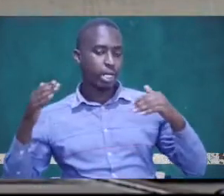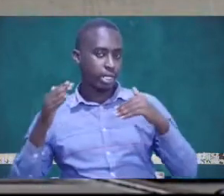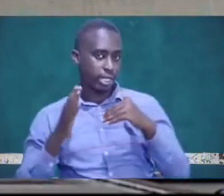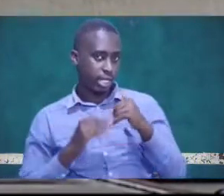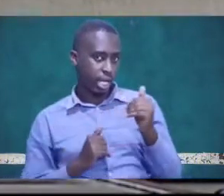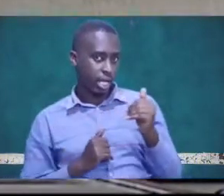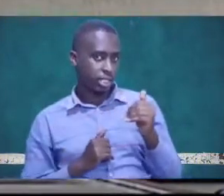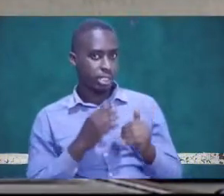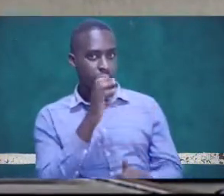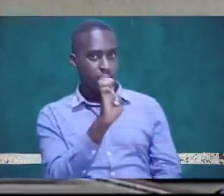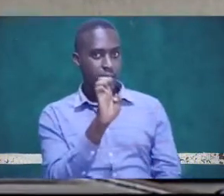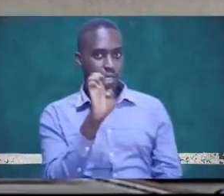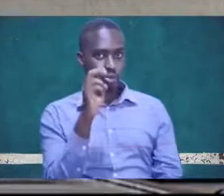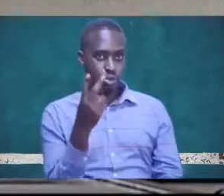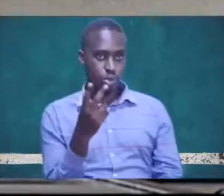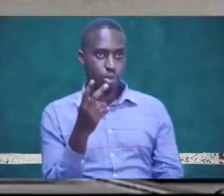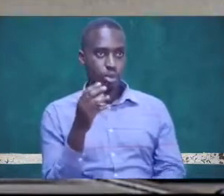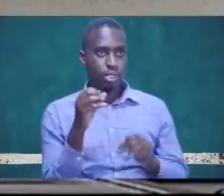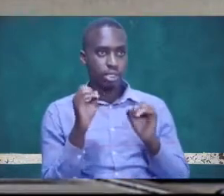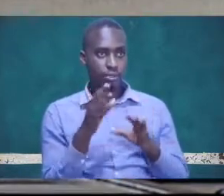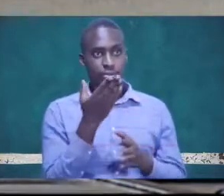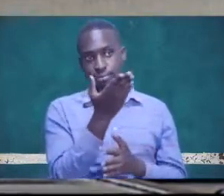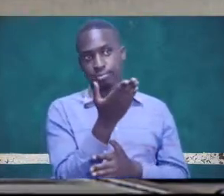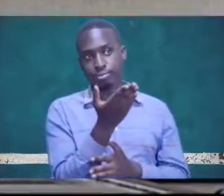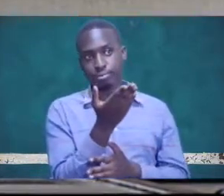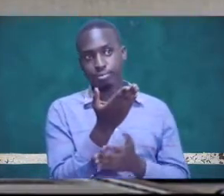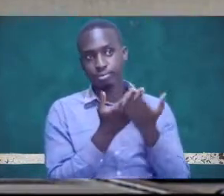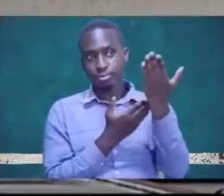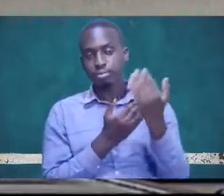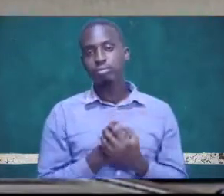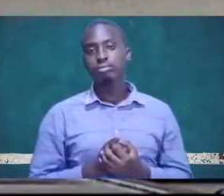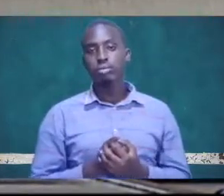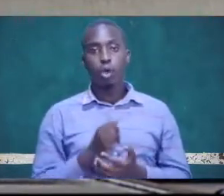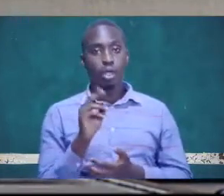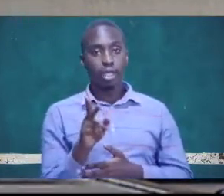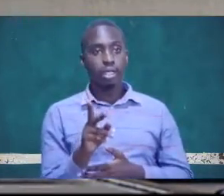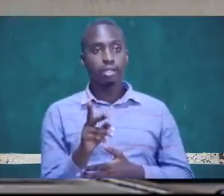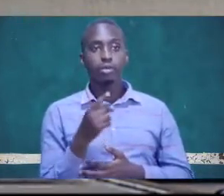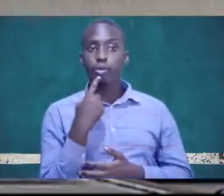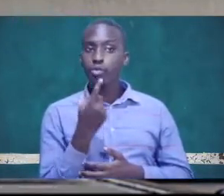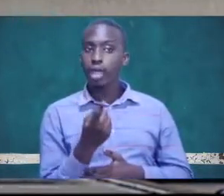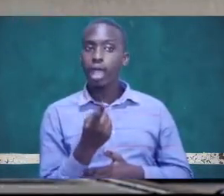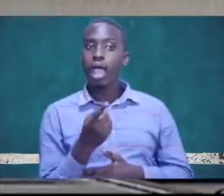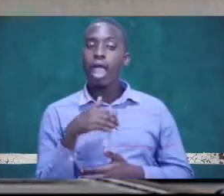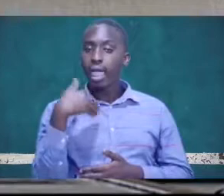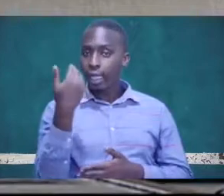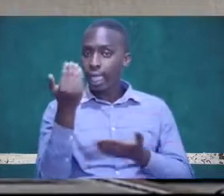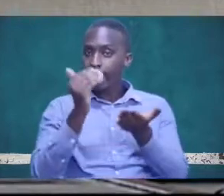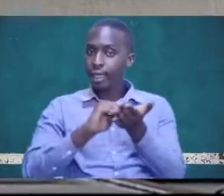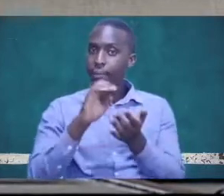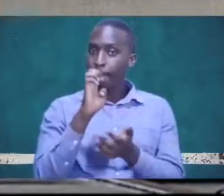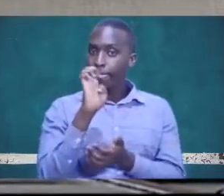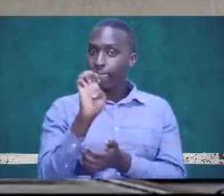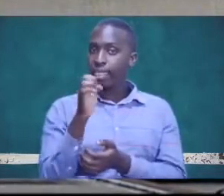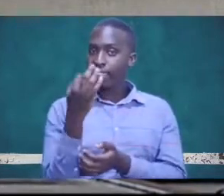than E2 when E3 is what we have right here. So, okay? So, and also